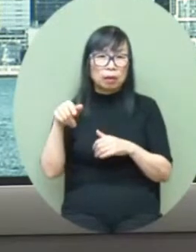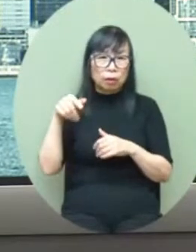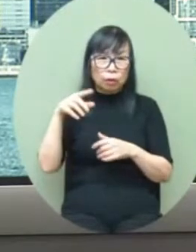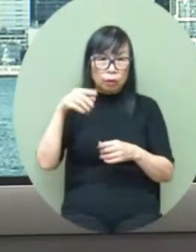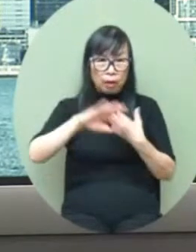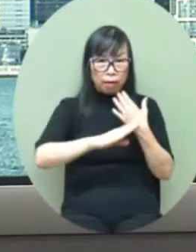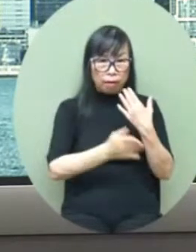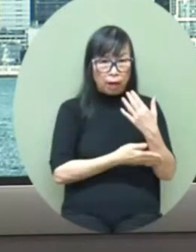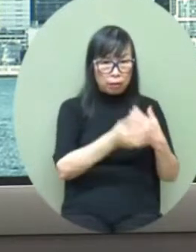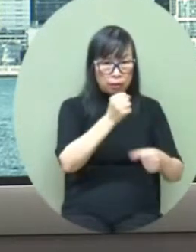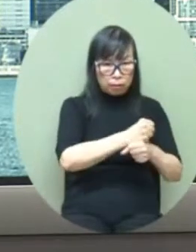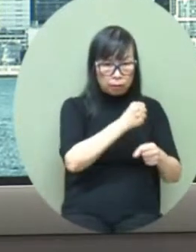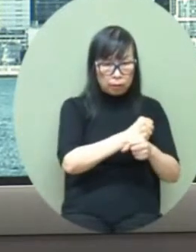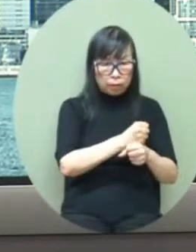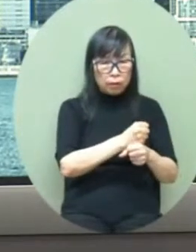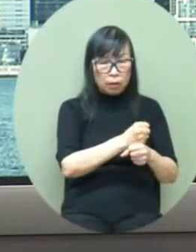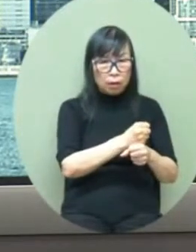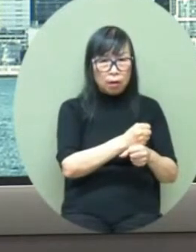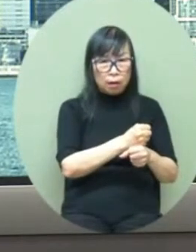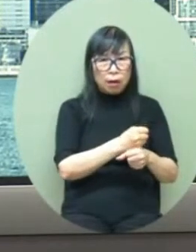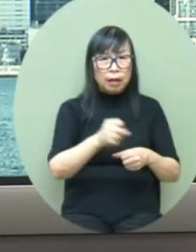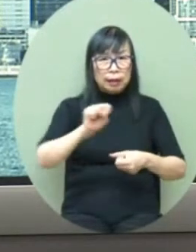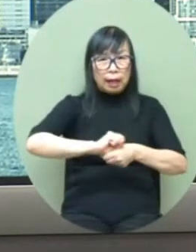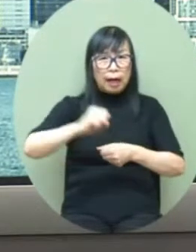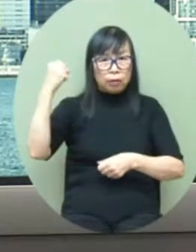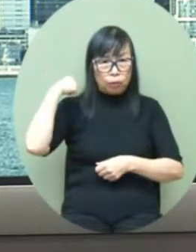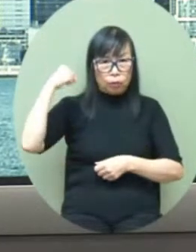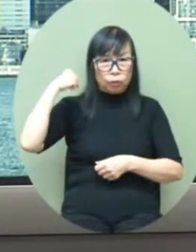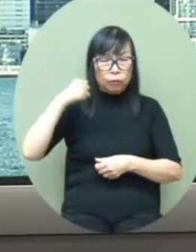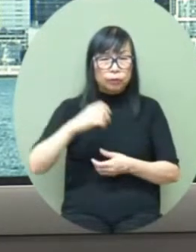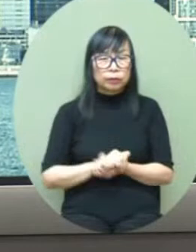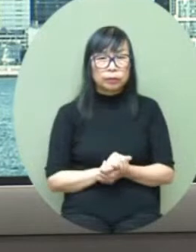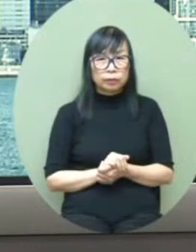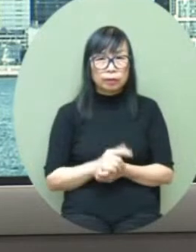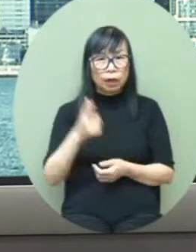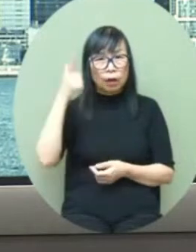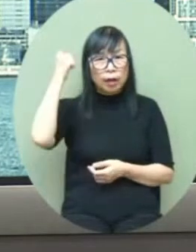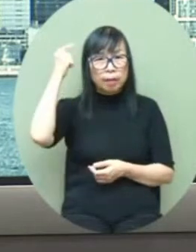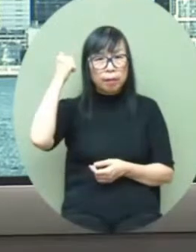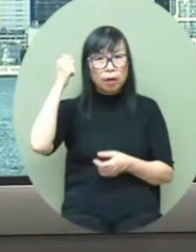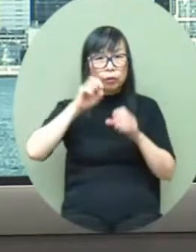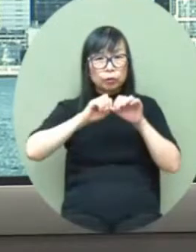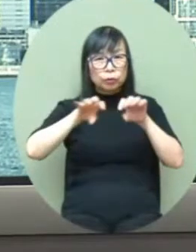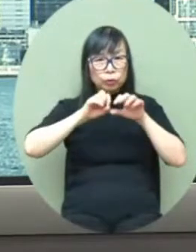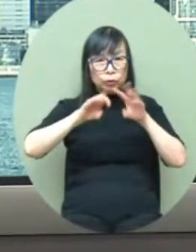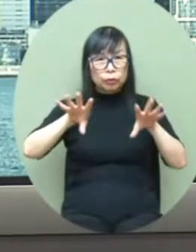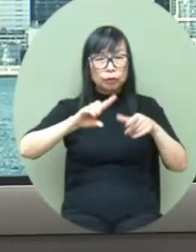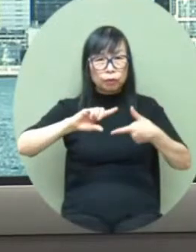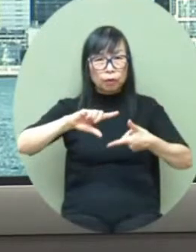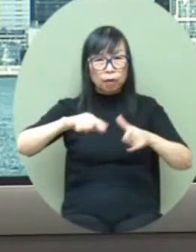have requested them to do so. That is, in enforcement, step up the work.